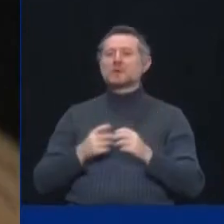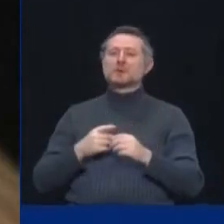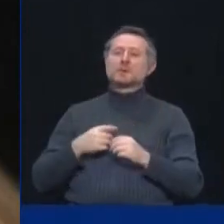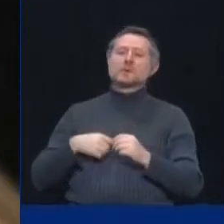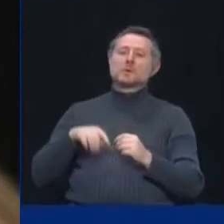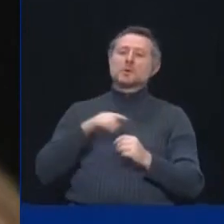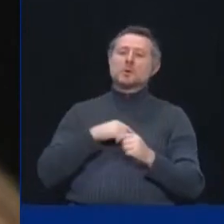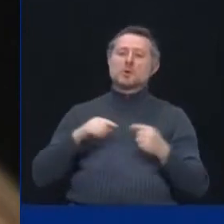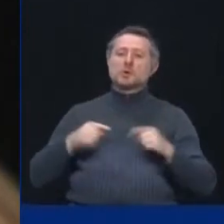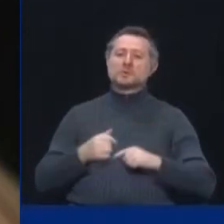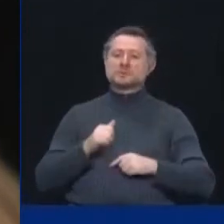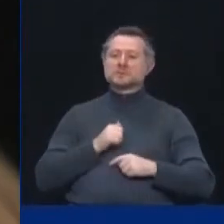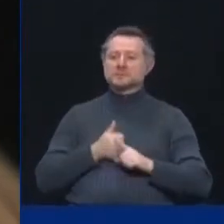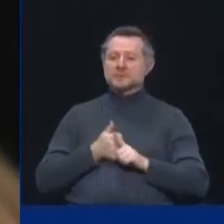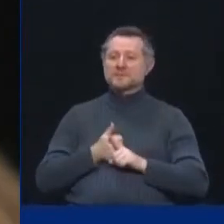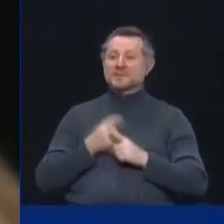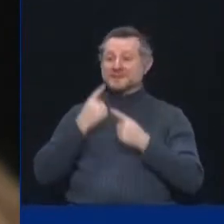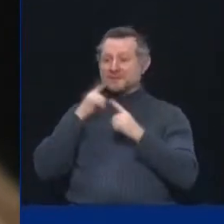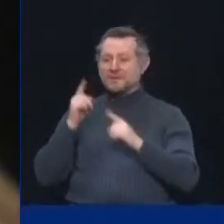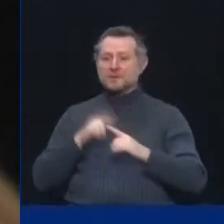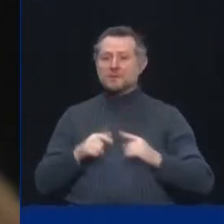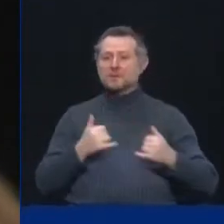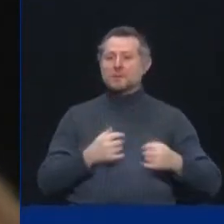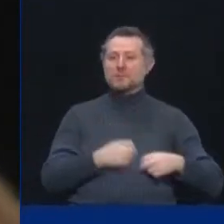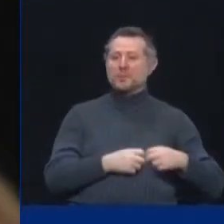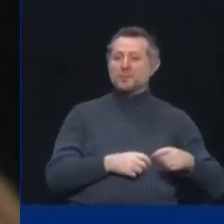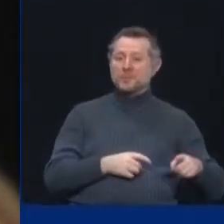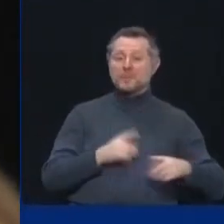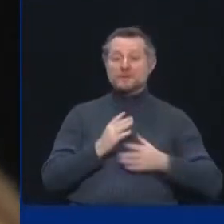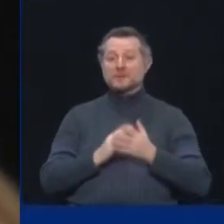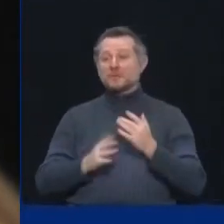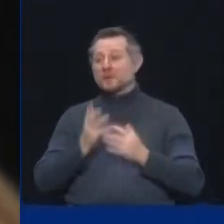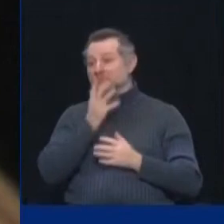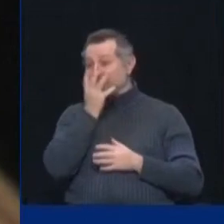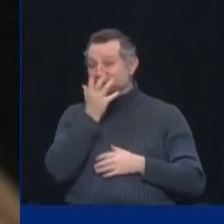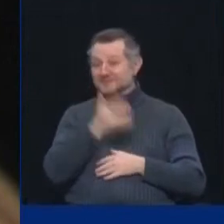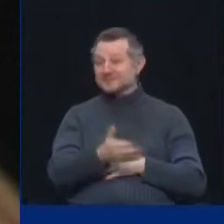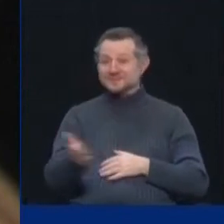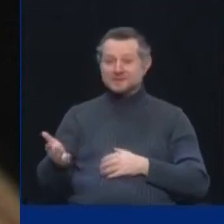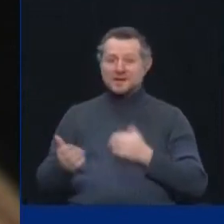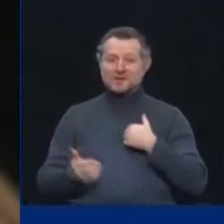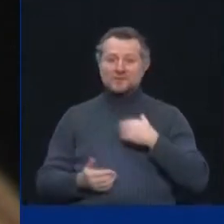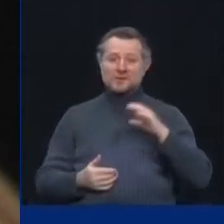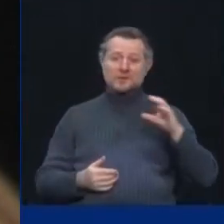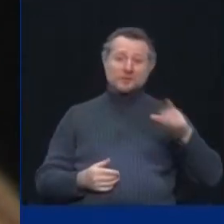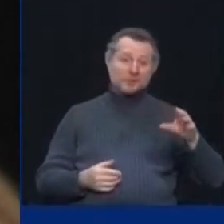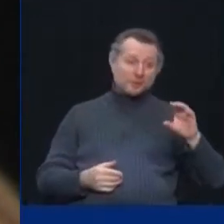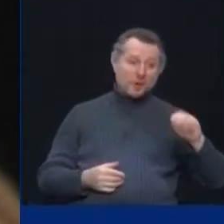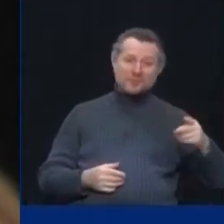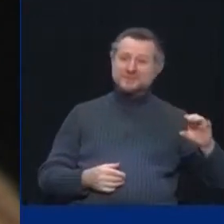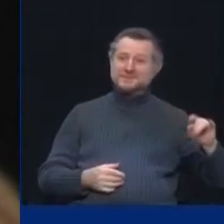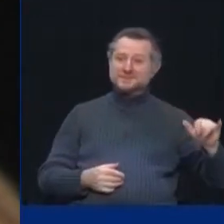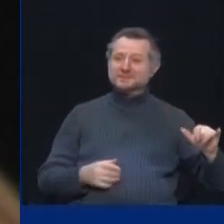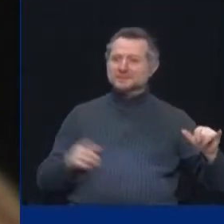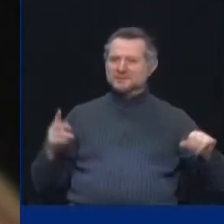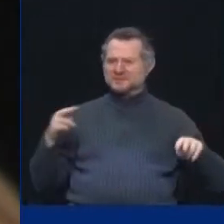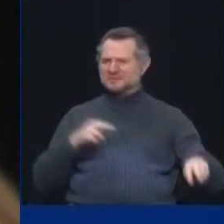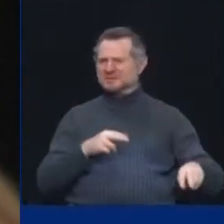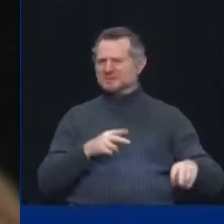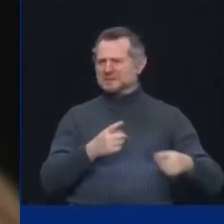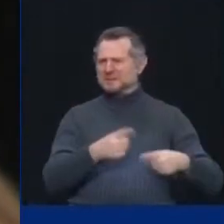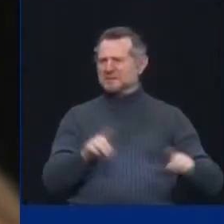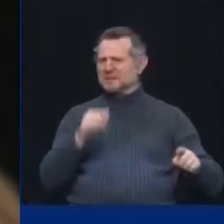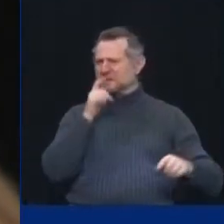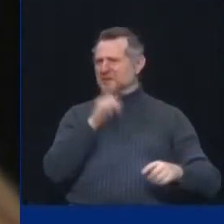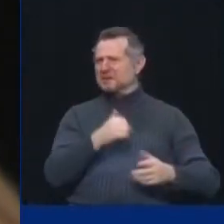know, we have some grass here on the ground and we've got Co-op City that we don't need help, but we do need help. And we did need